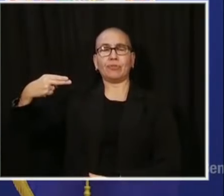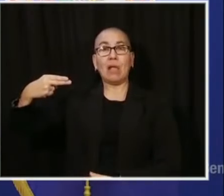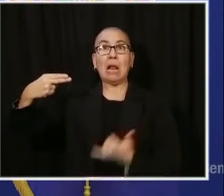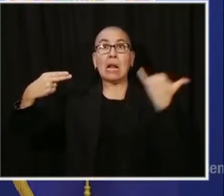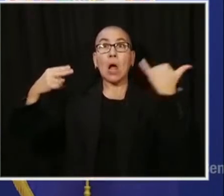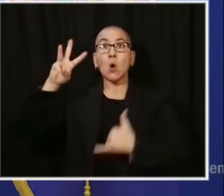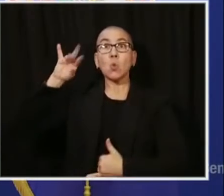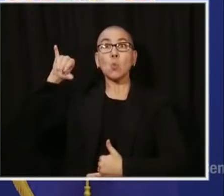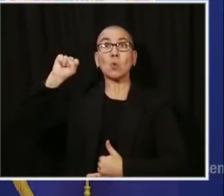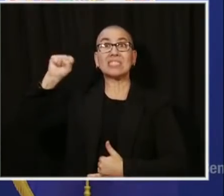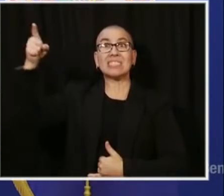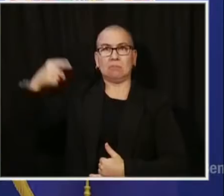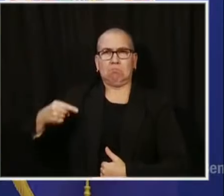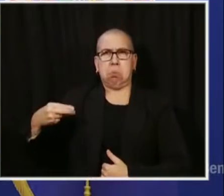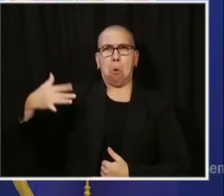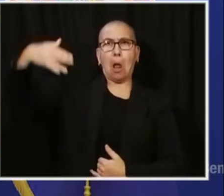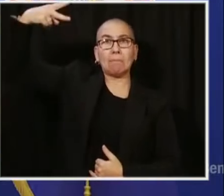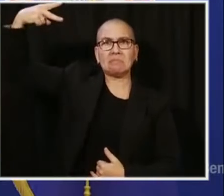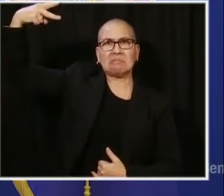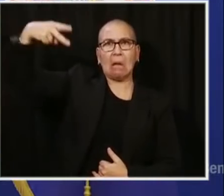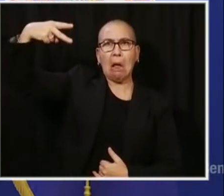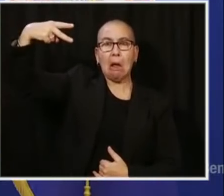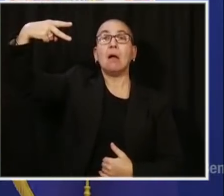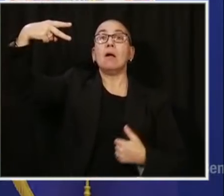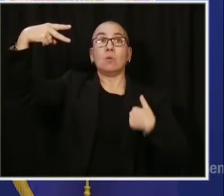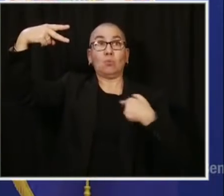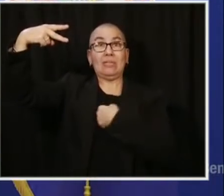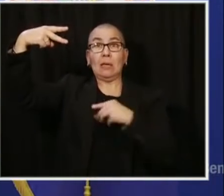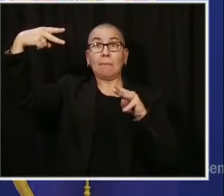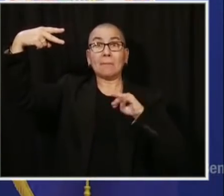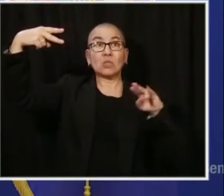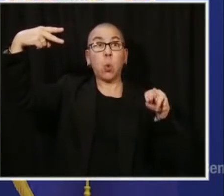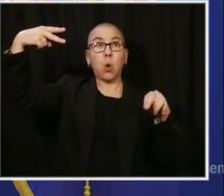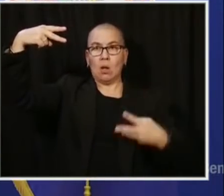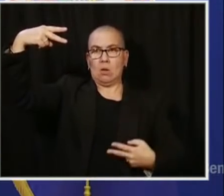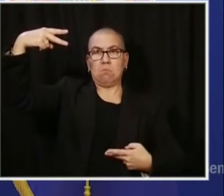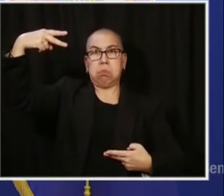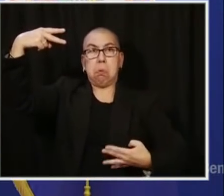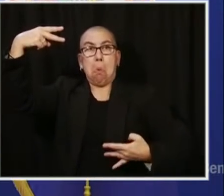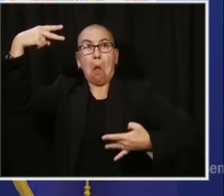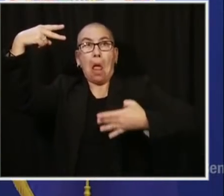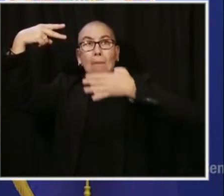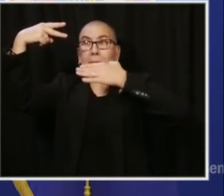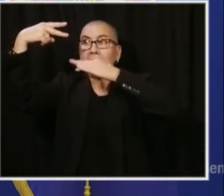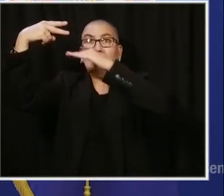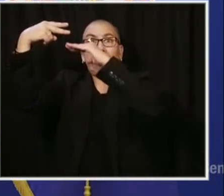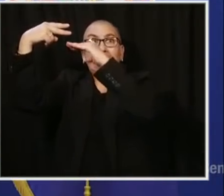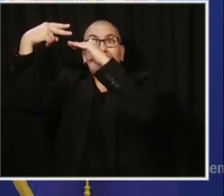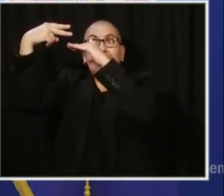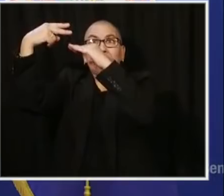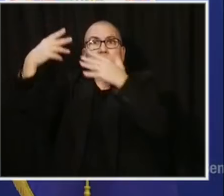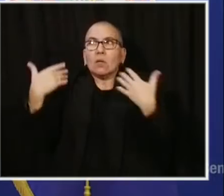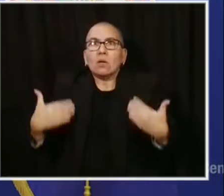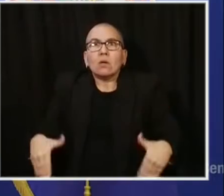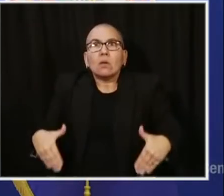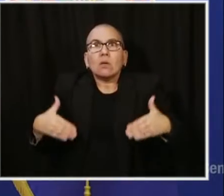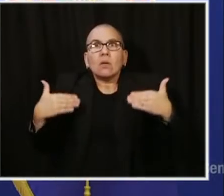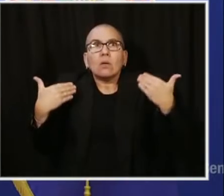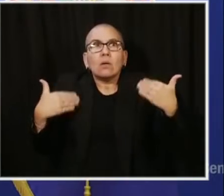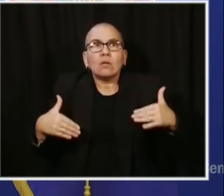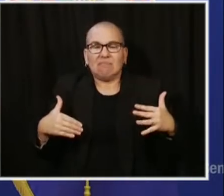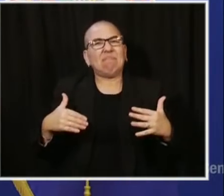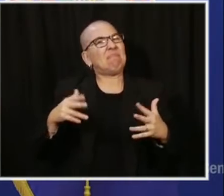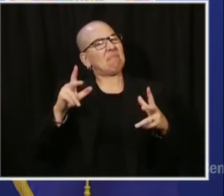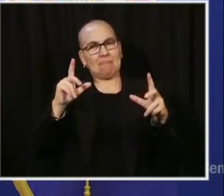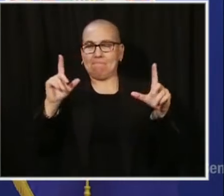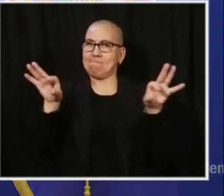5. We will quickly join that group if we don't make the decisions that can mitigate that and start to bring